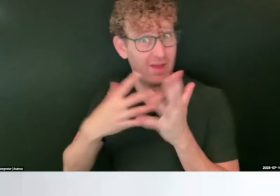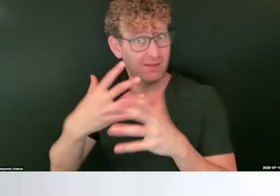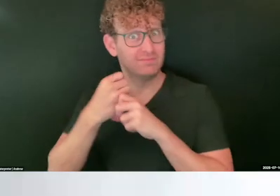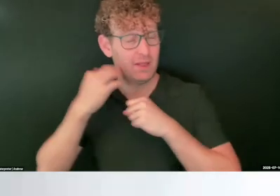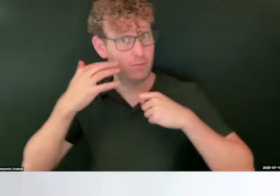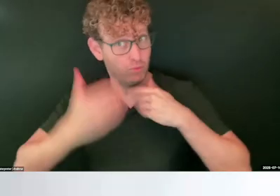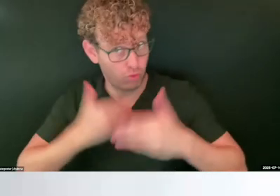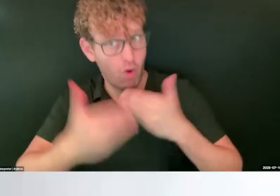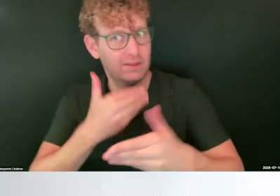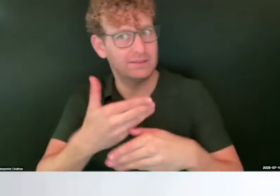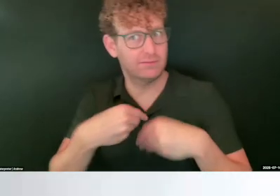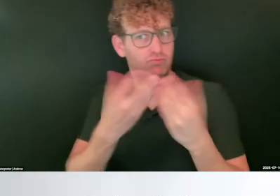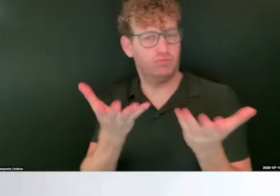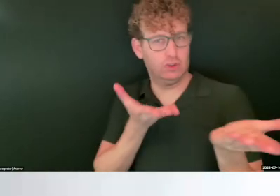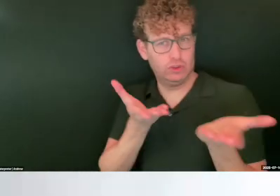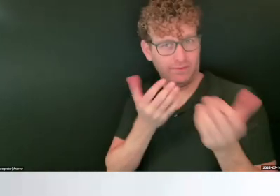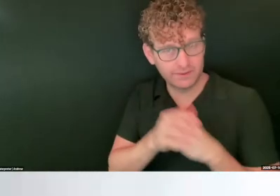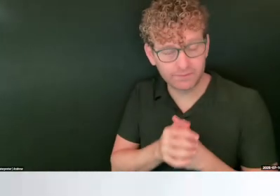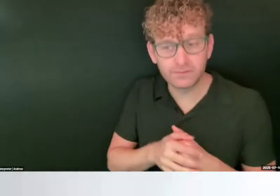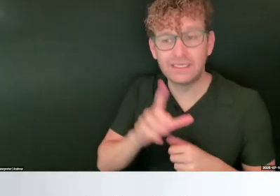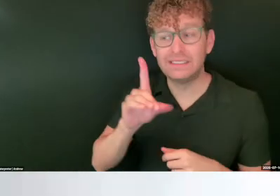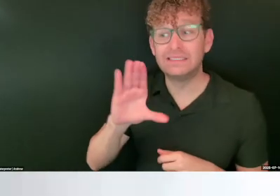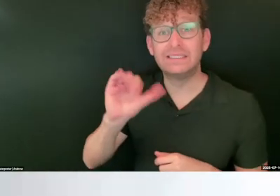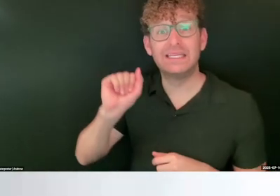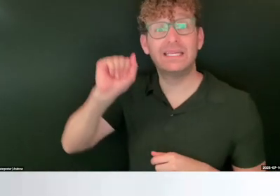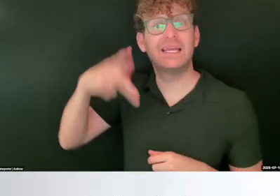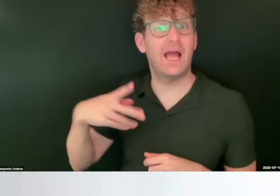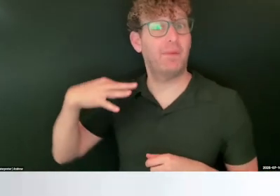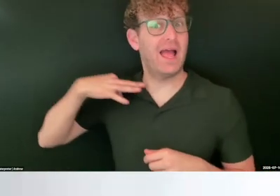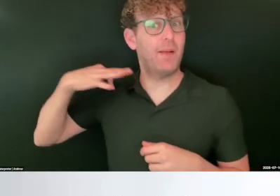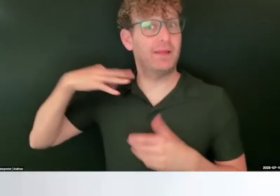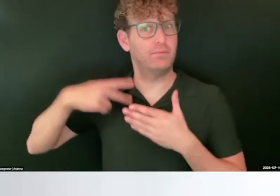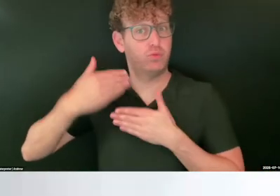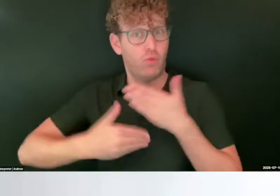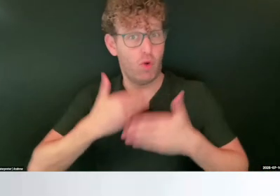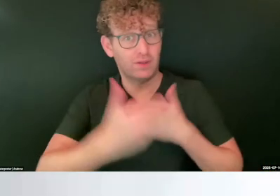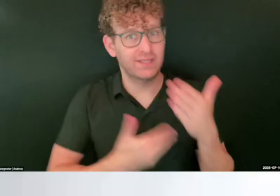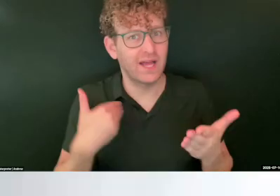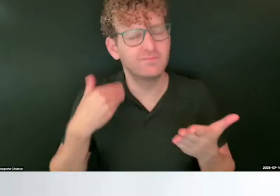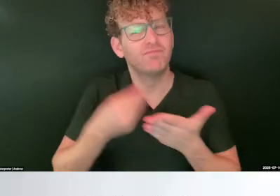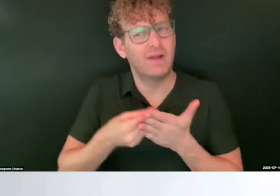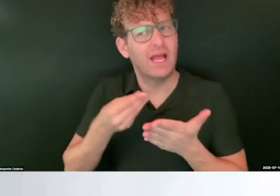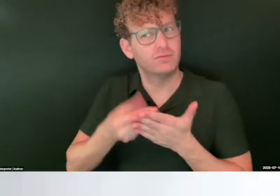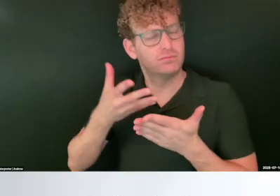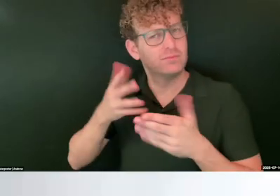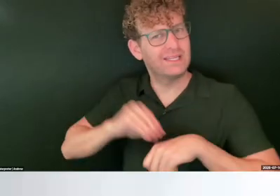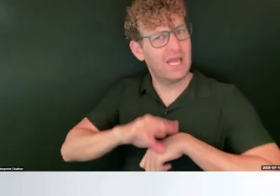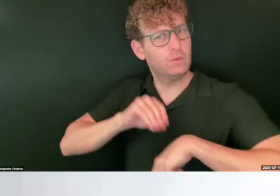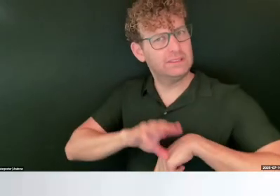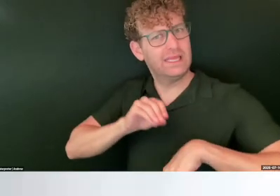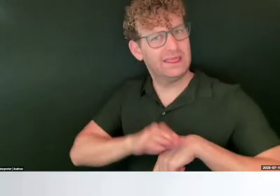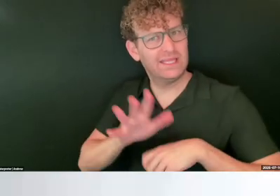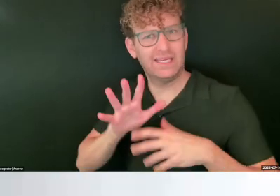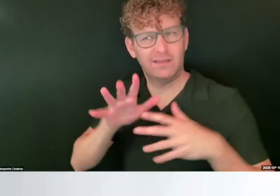services. As part of the DCAP application process, there is financial counseling that is conducted with participants that